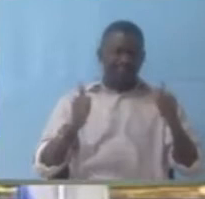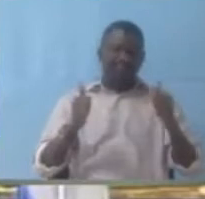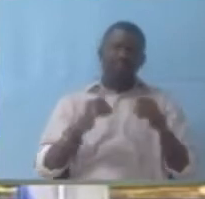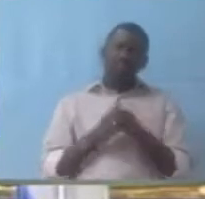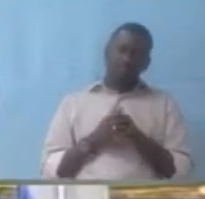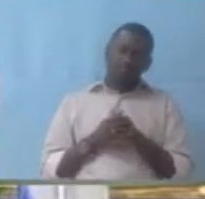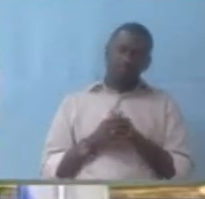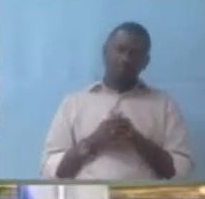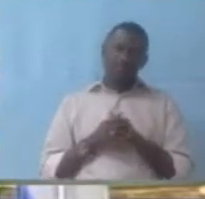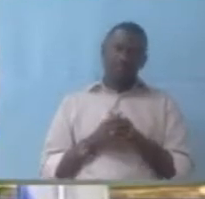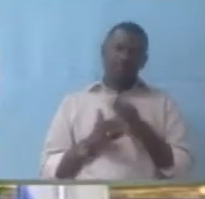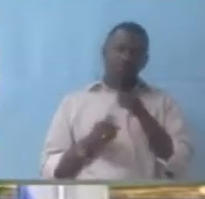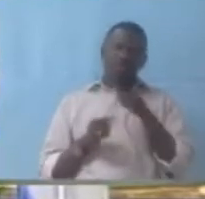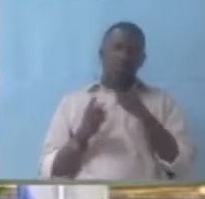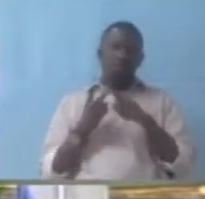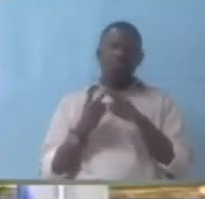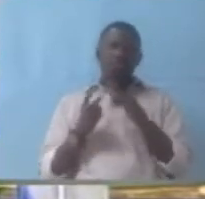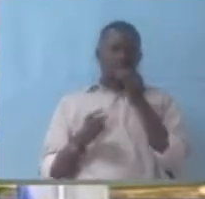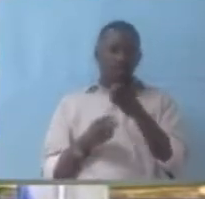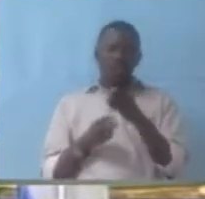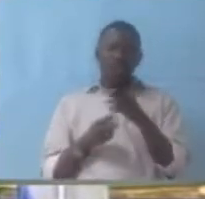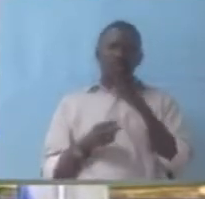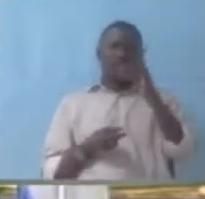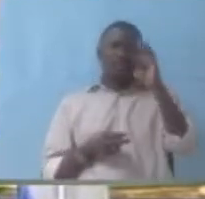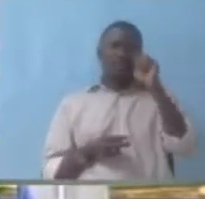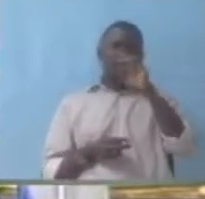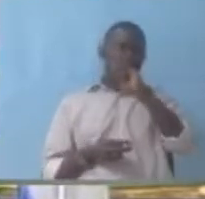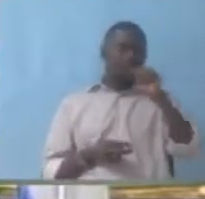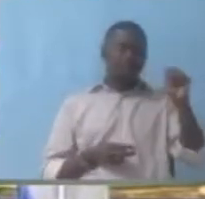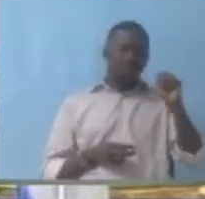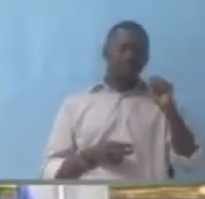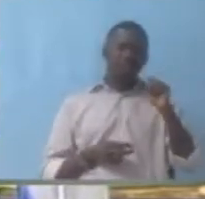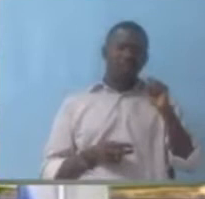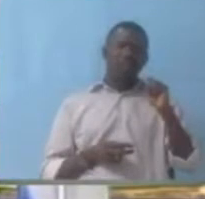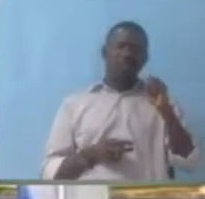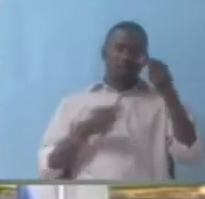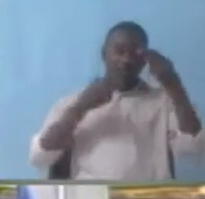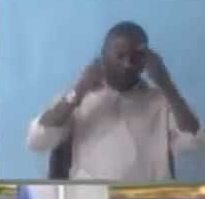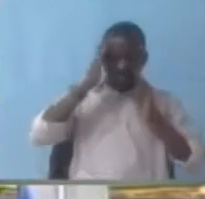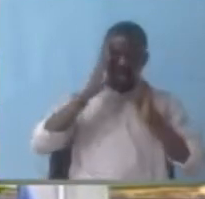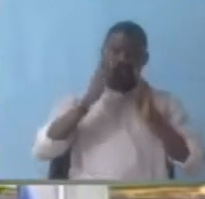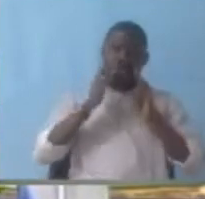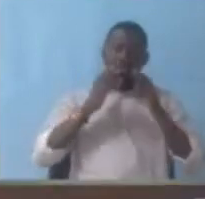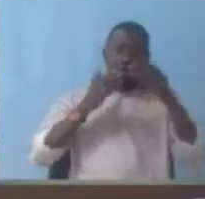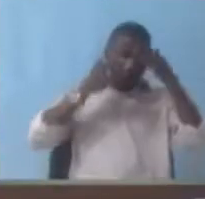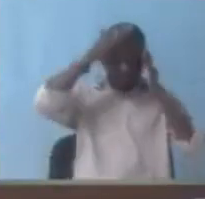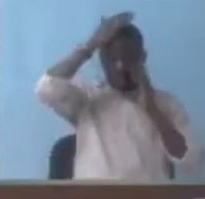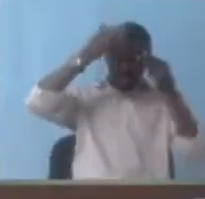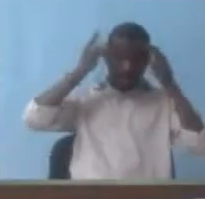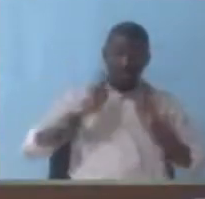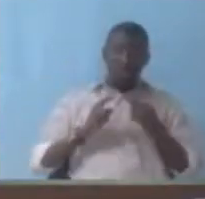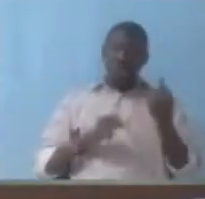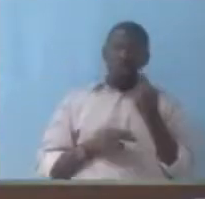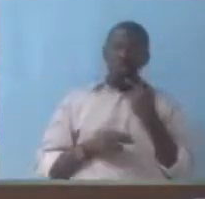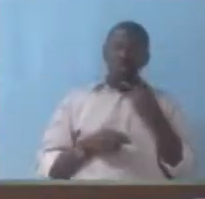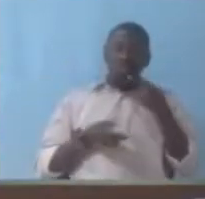tembendi. You're also saying that the decrees were just a reflection. of the status quo. And we be for when you